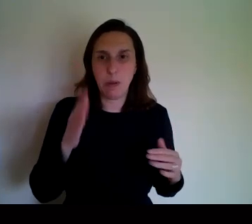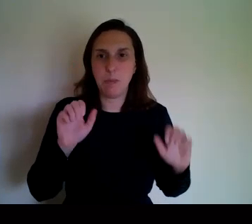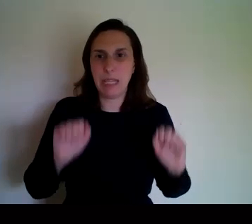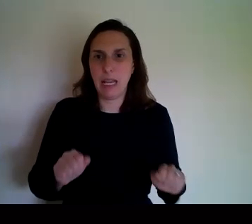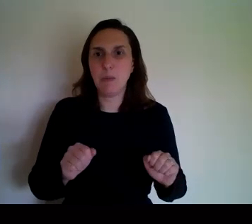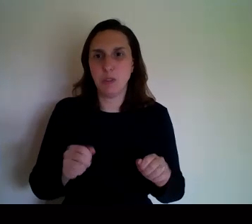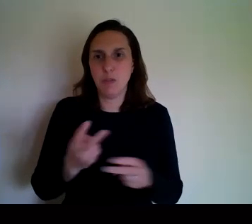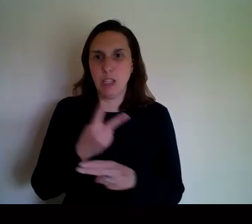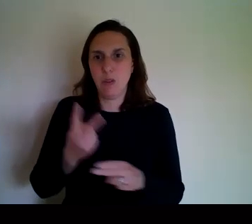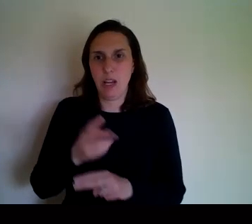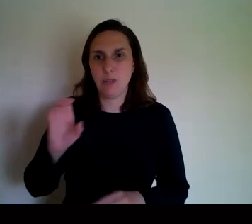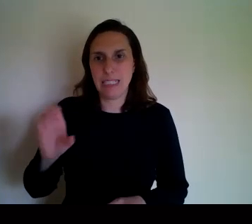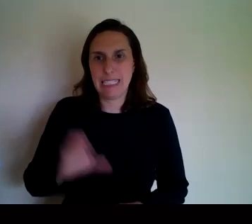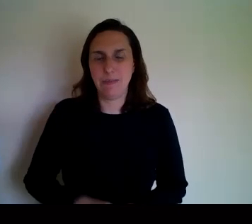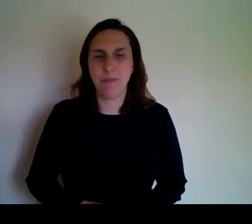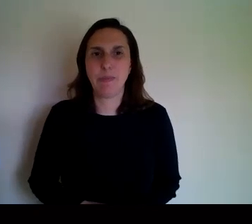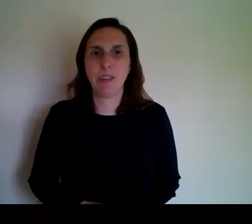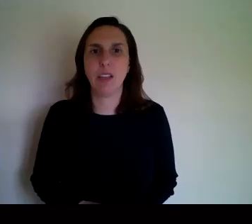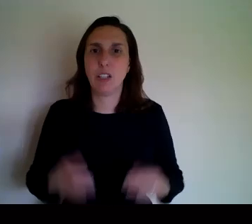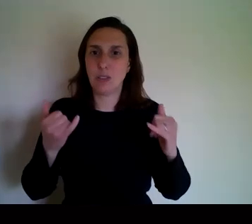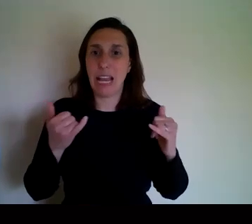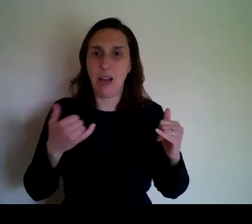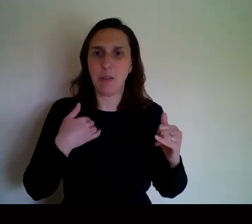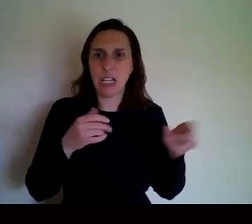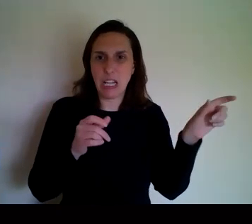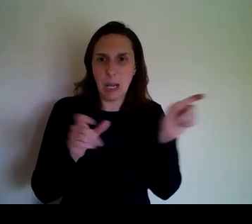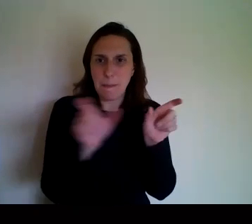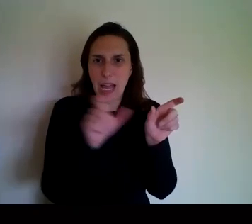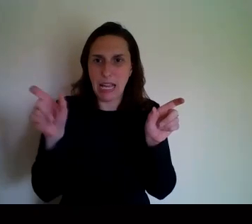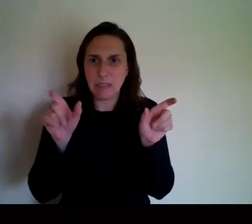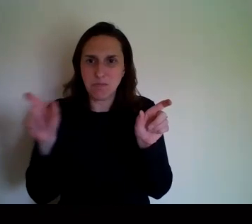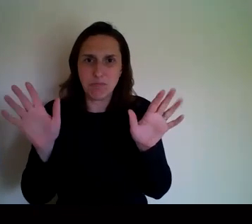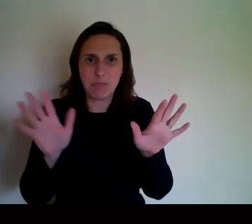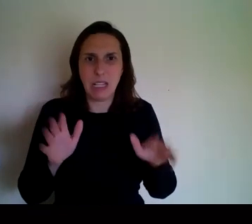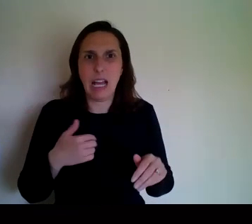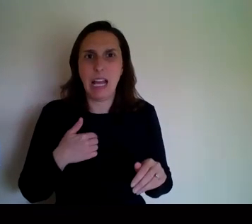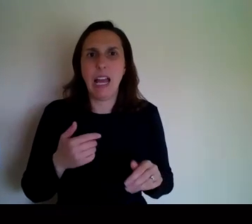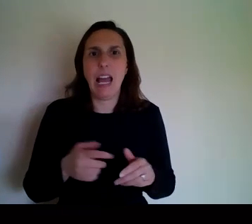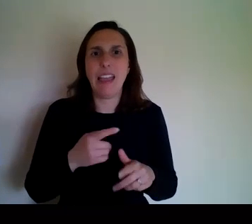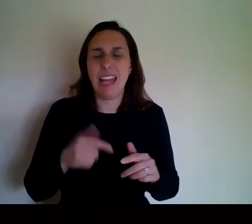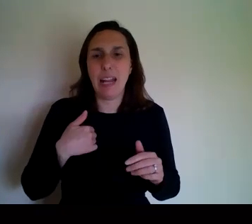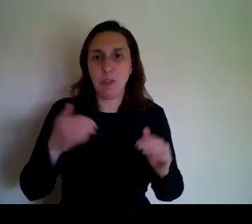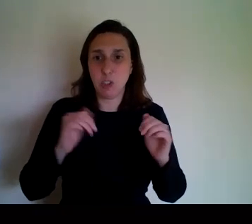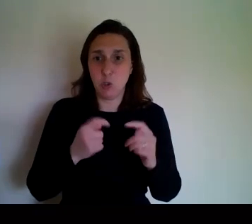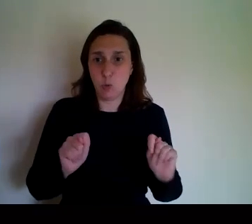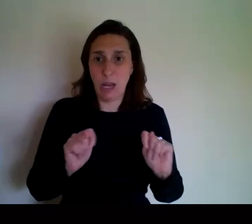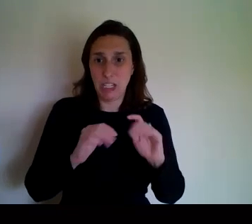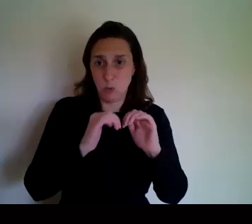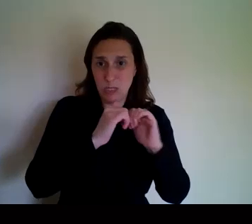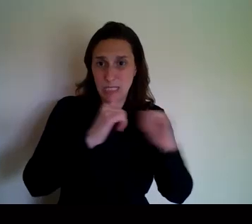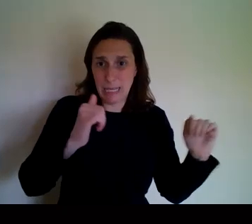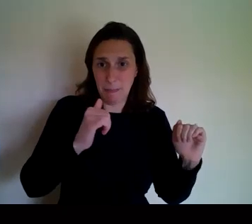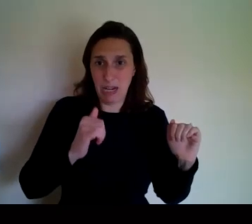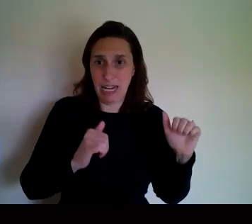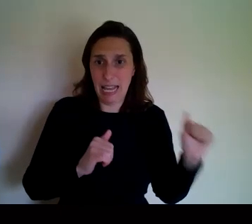equations. Well, I'm going to clean these up, and I'm going to try to separate a from b and my constants.